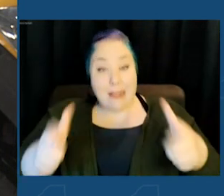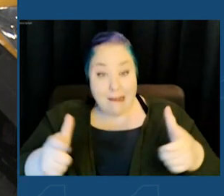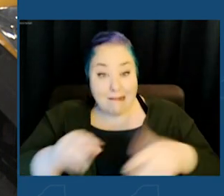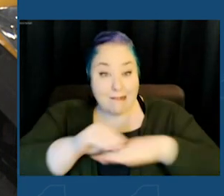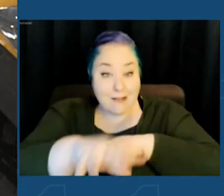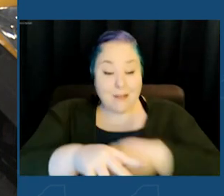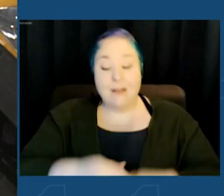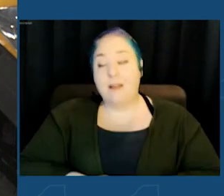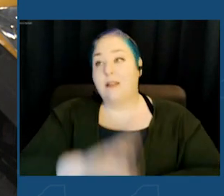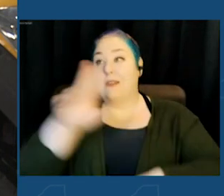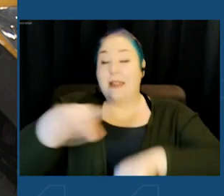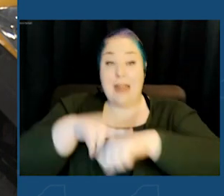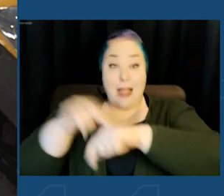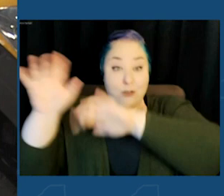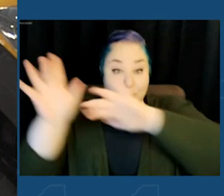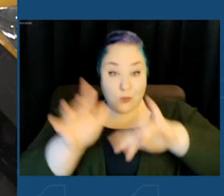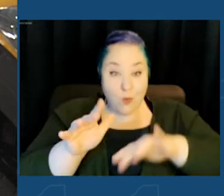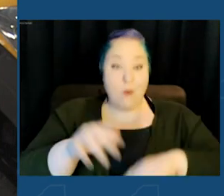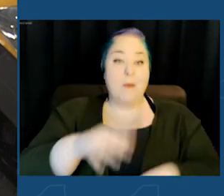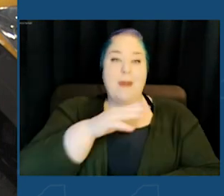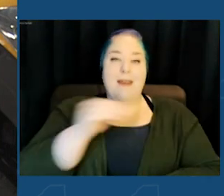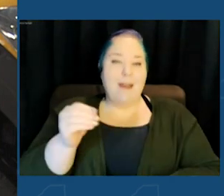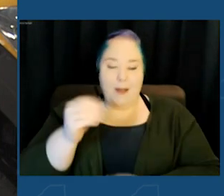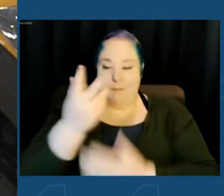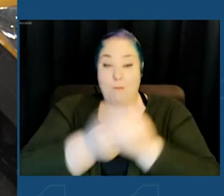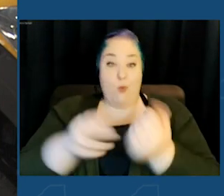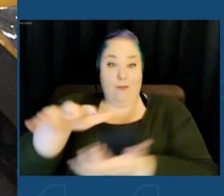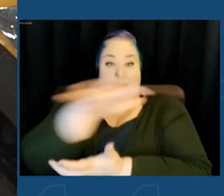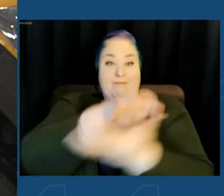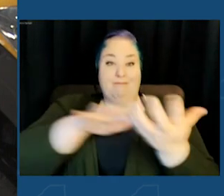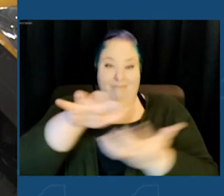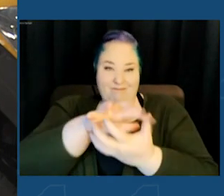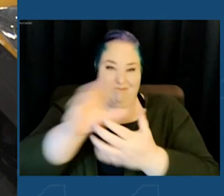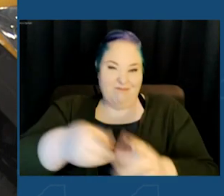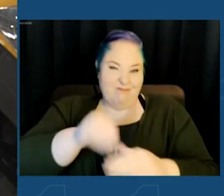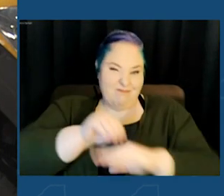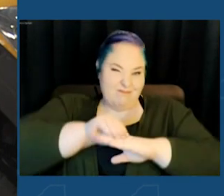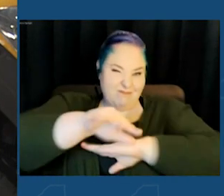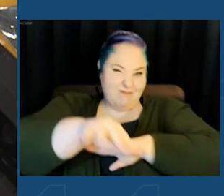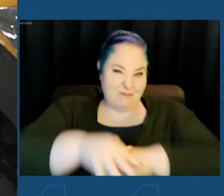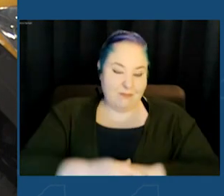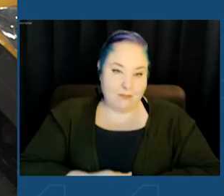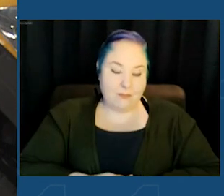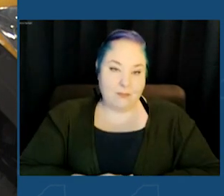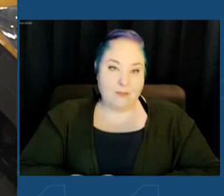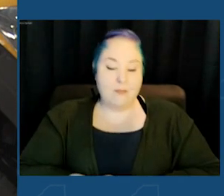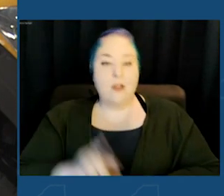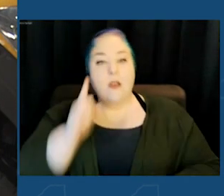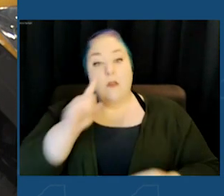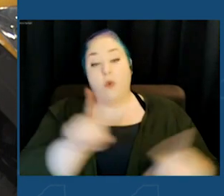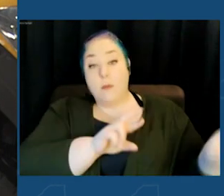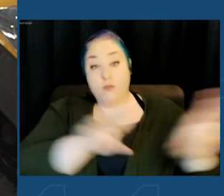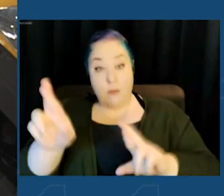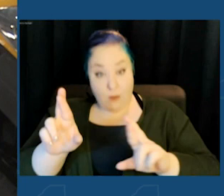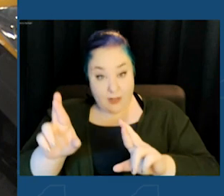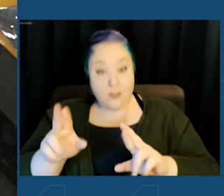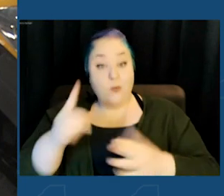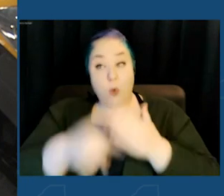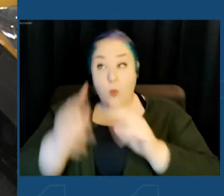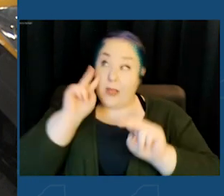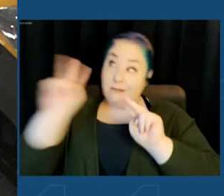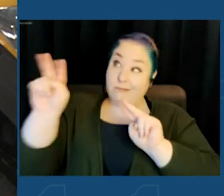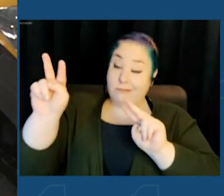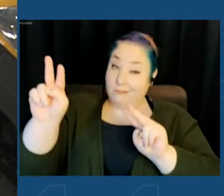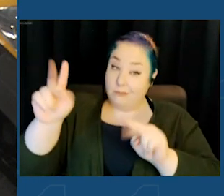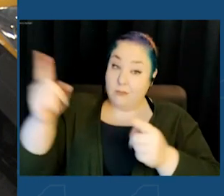elsewhere but it's also the combination with the lake effect storm as well so again in preparation for what we saw was coming and has arrived is